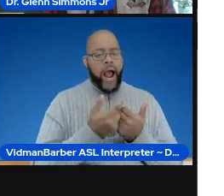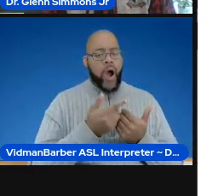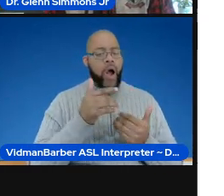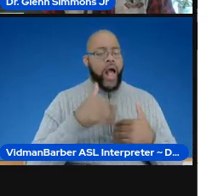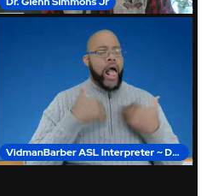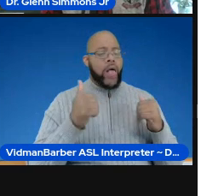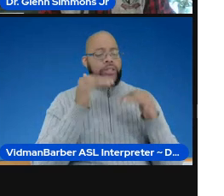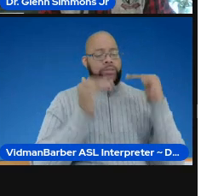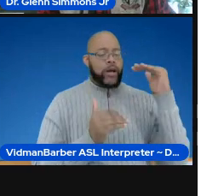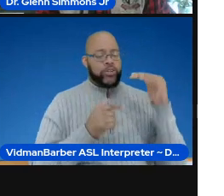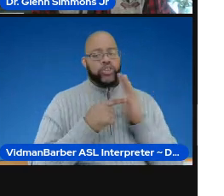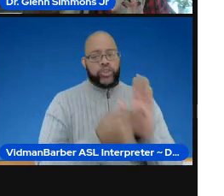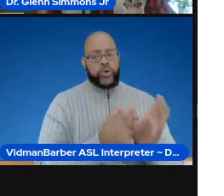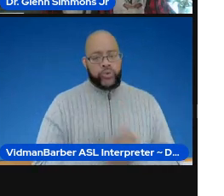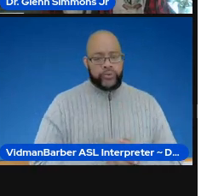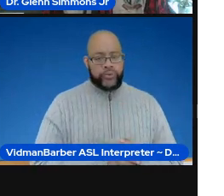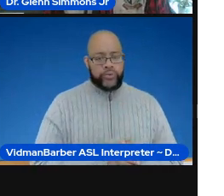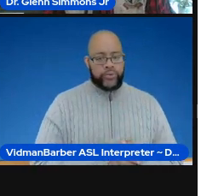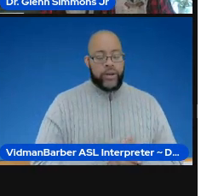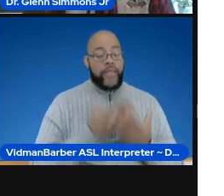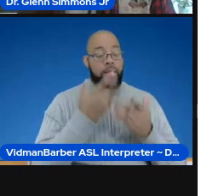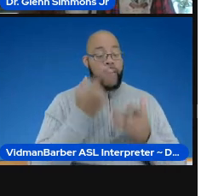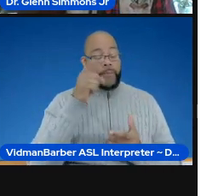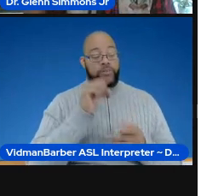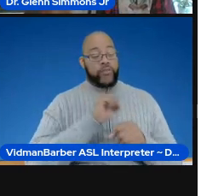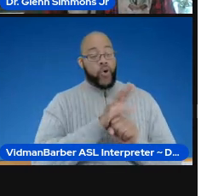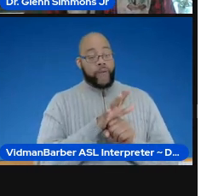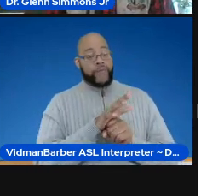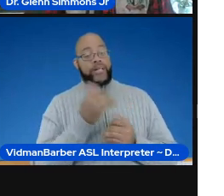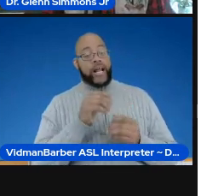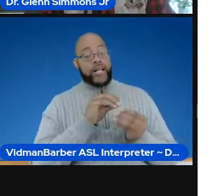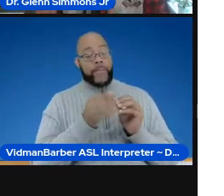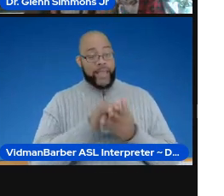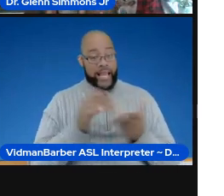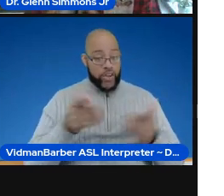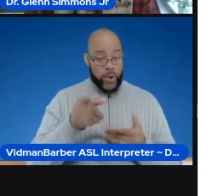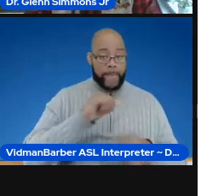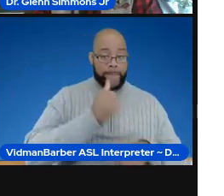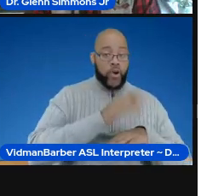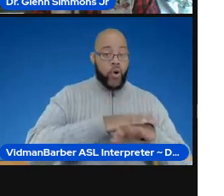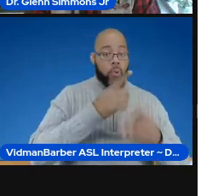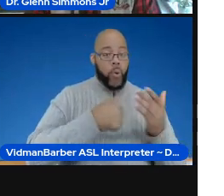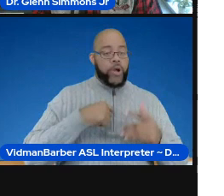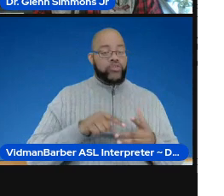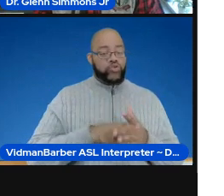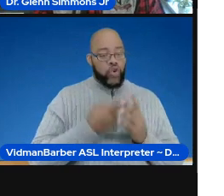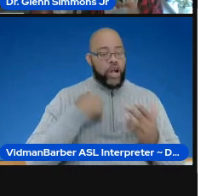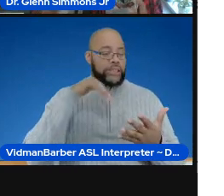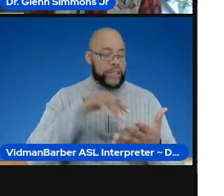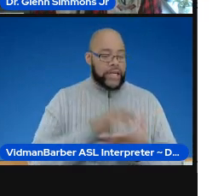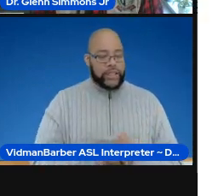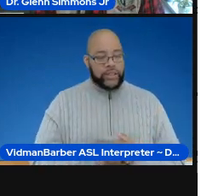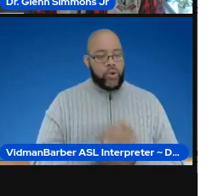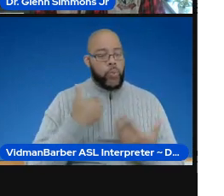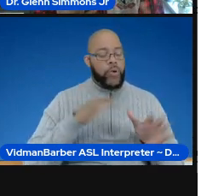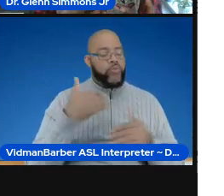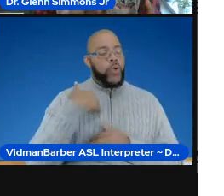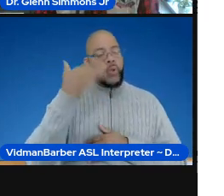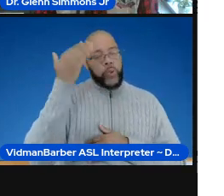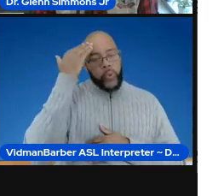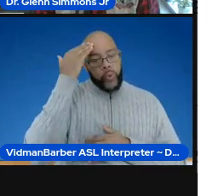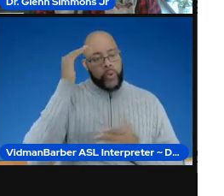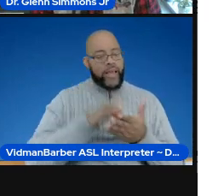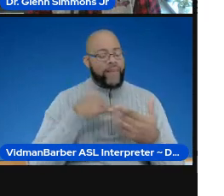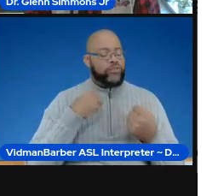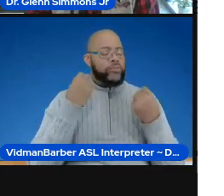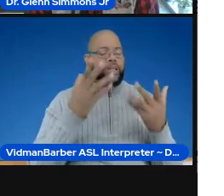disparities manifest. And thanks to COVID-19, now the numbers that are here are based on when we initiated our study, but we knew that there are